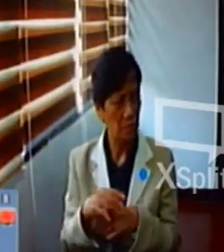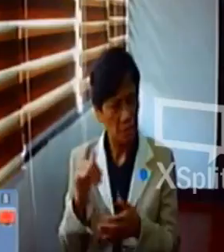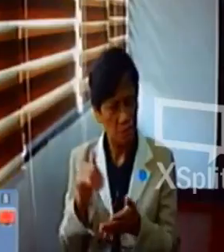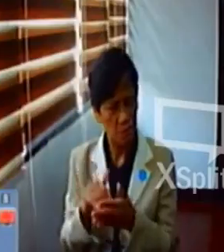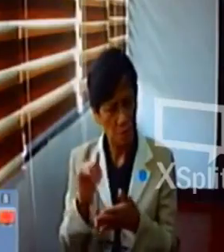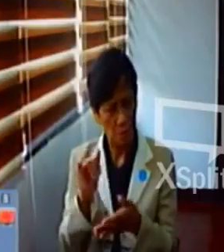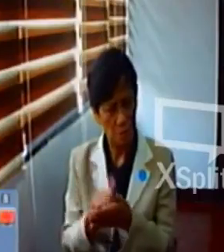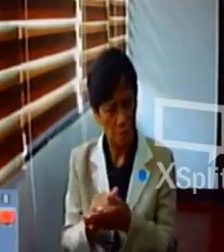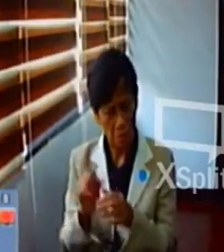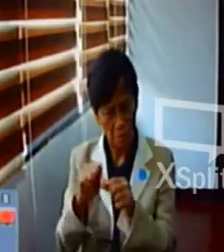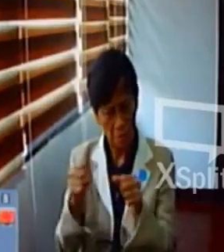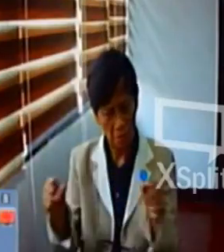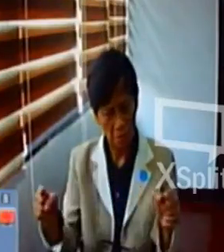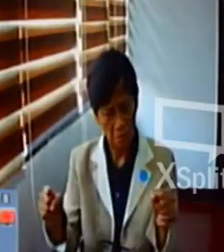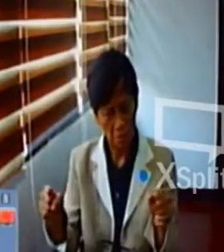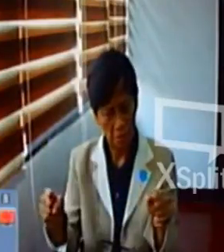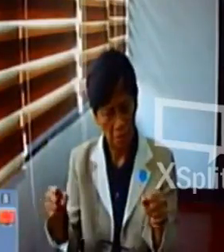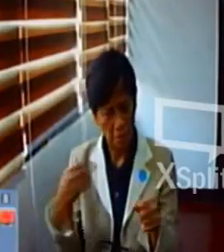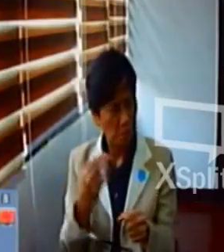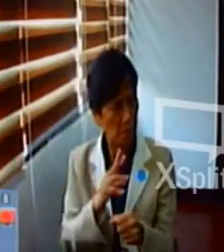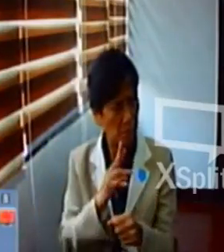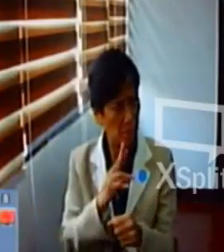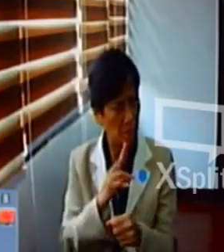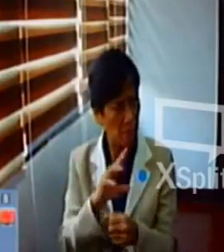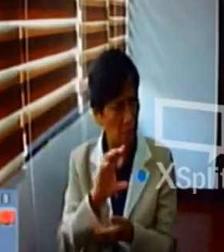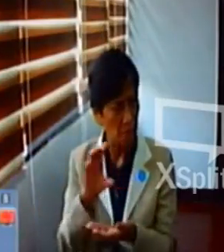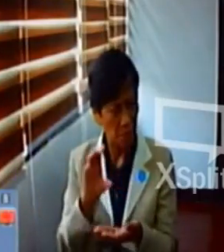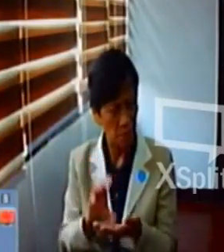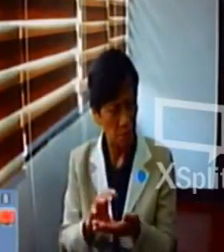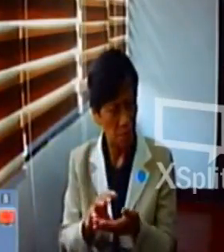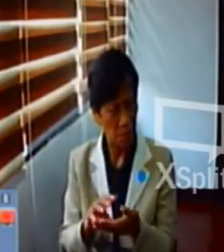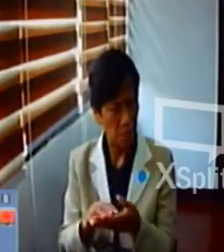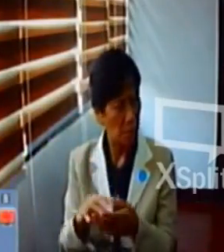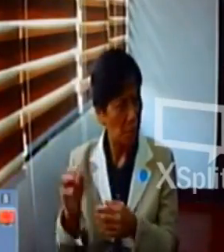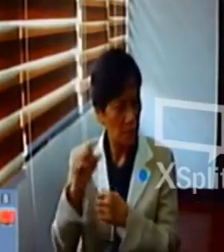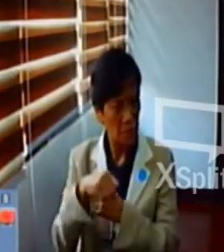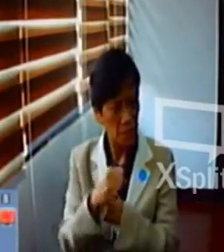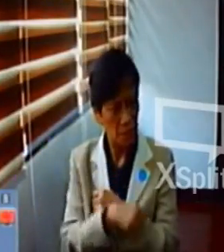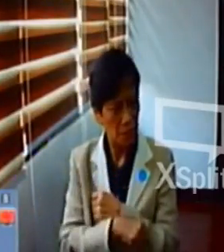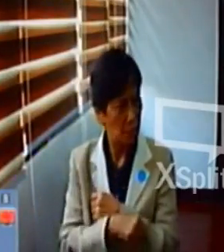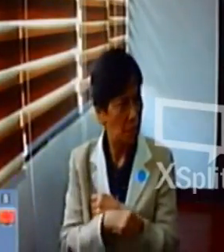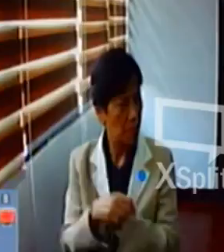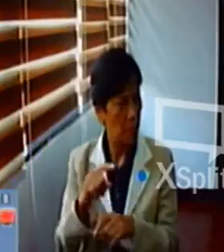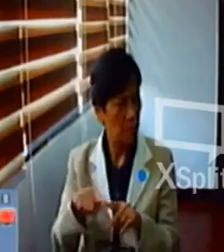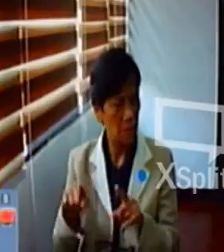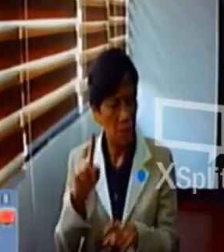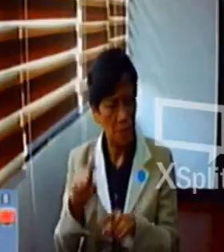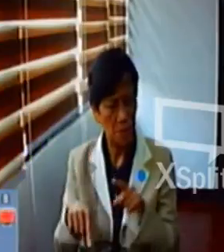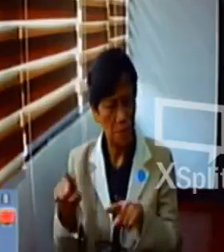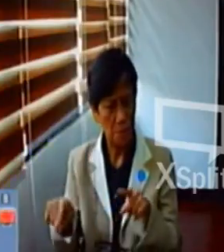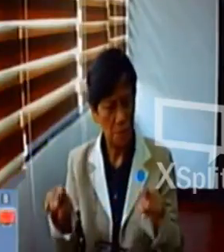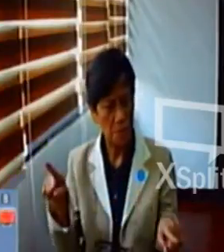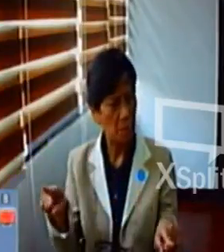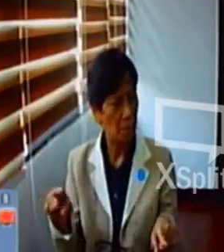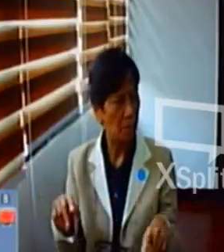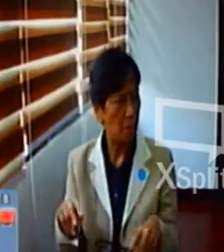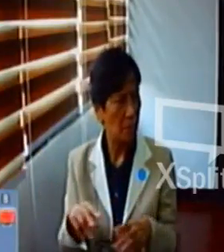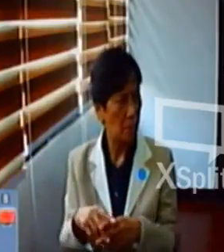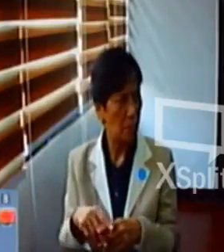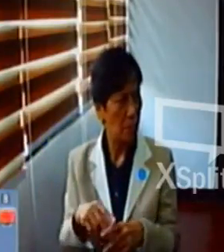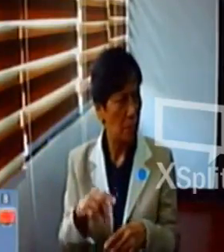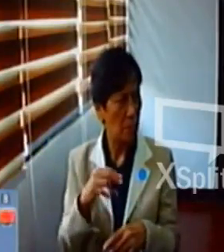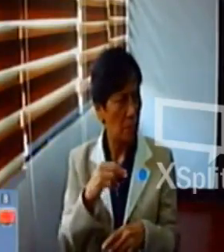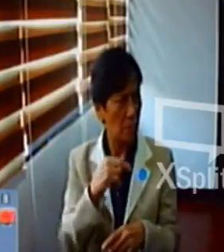that statement that we are the epicenter of marine biodiversity. It's not in reference to now compared to before.